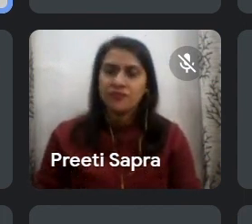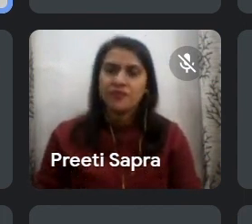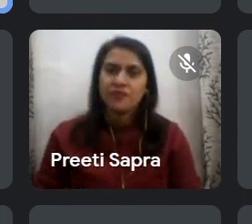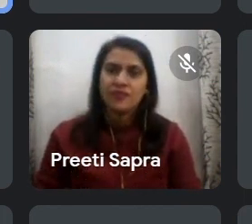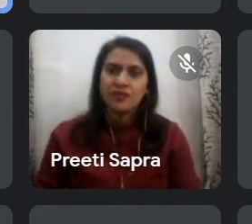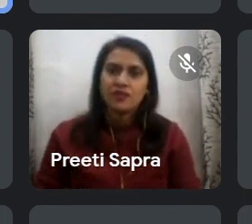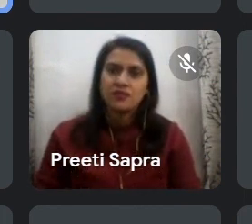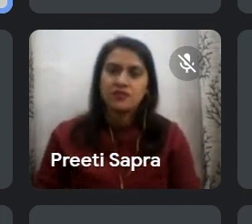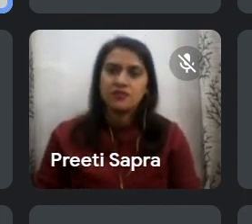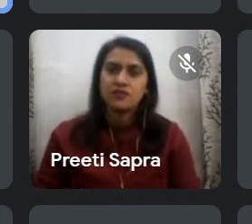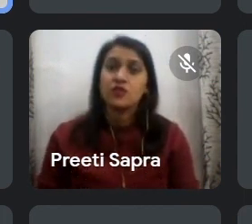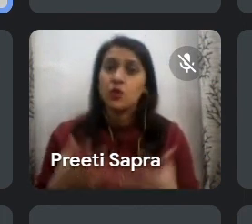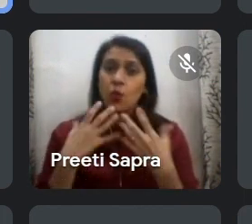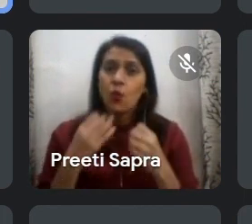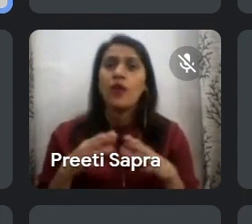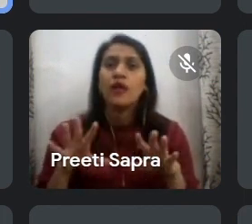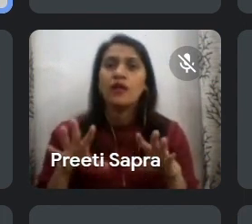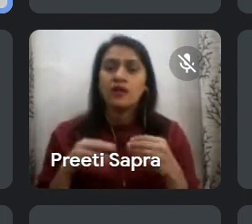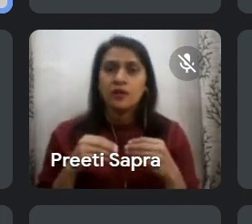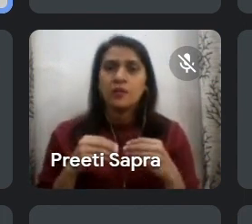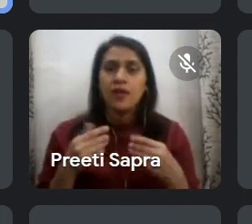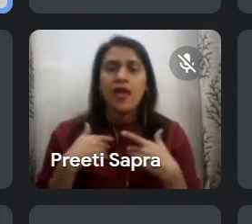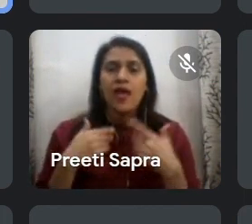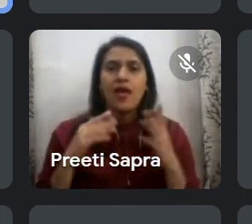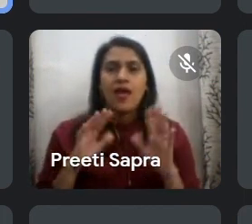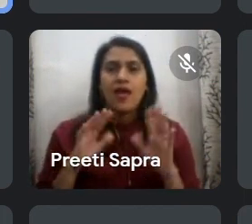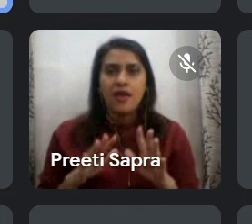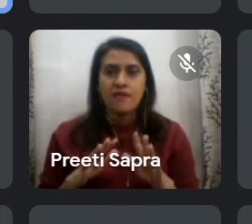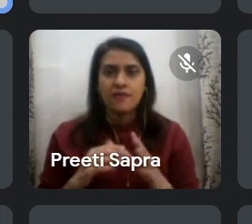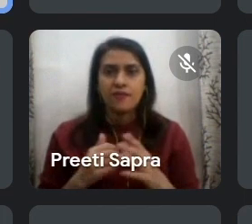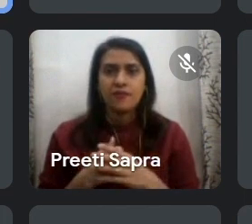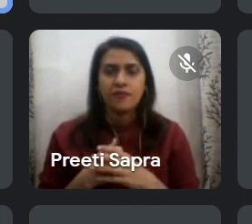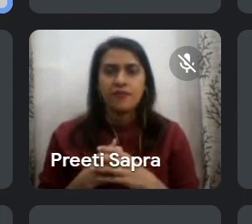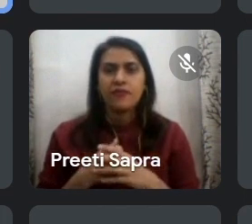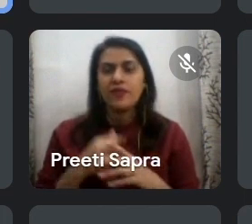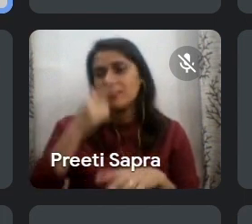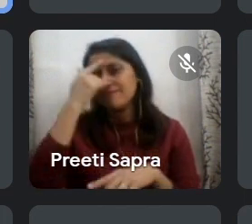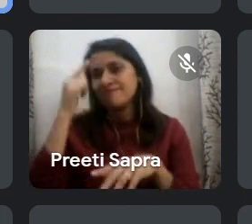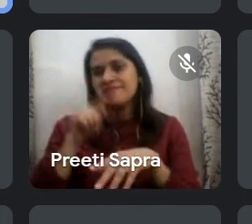to here is I've actually had the misfortune of